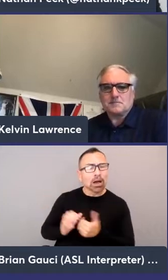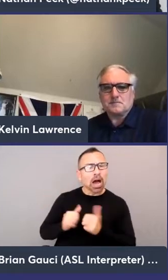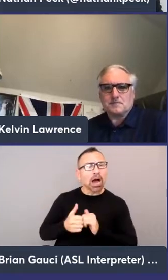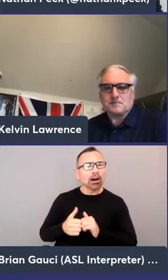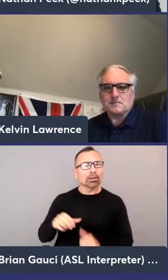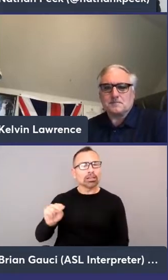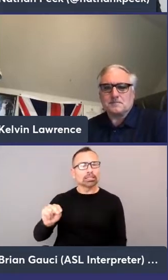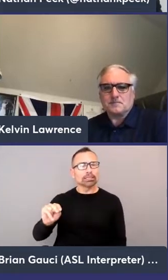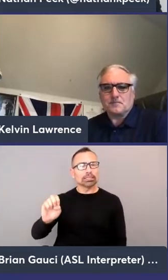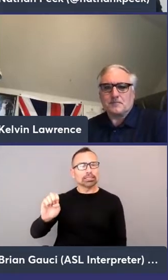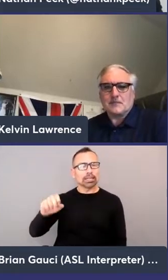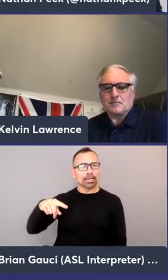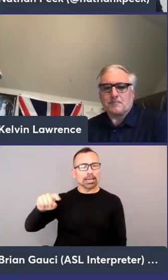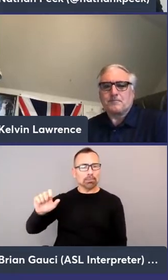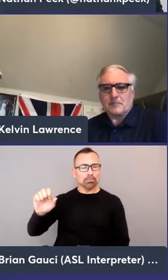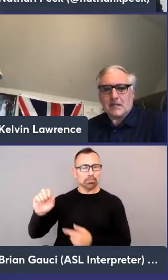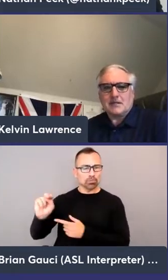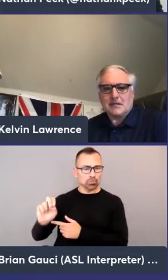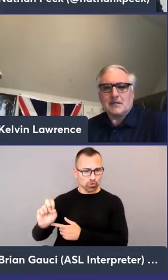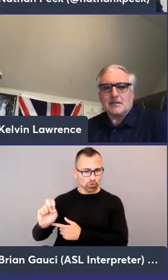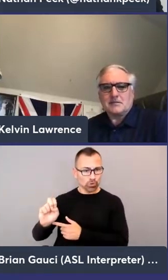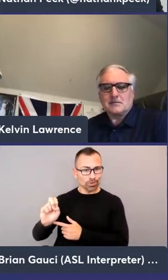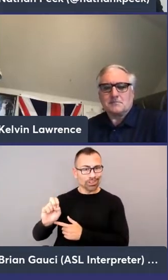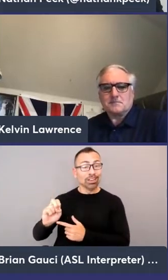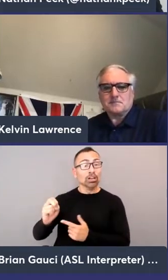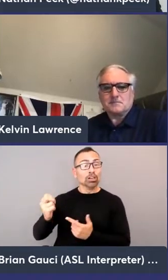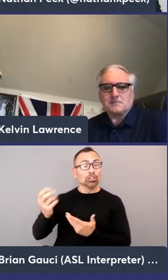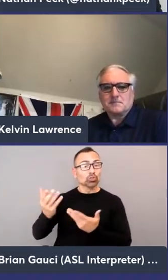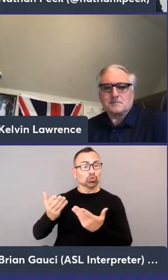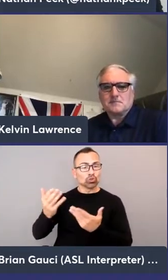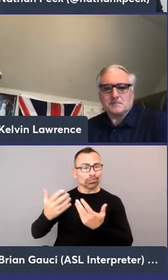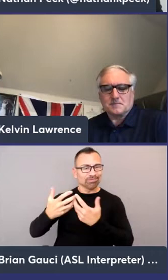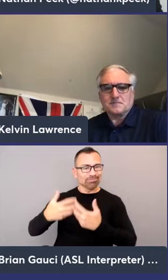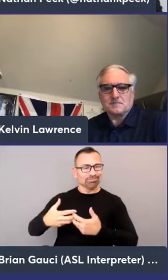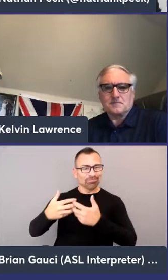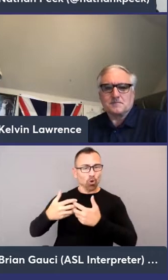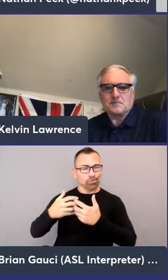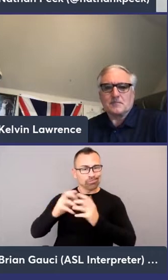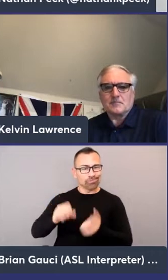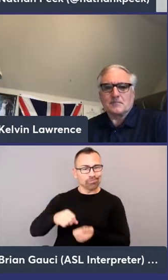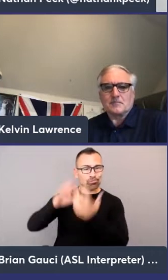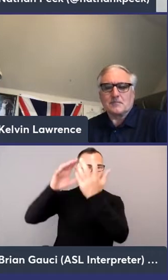help you to save money on there. How does Neptune Serverless